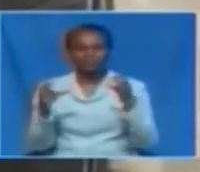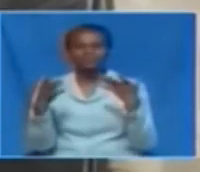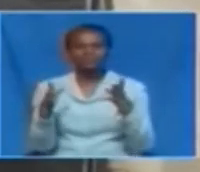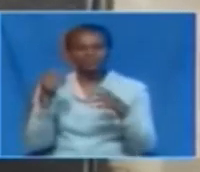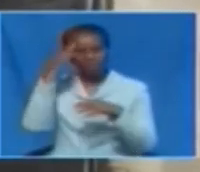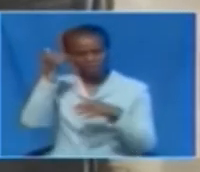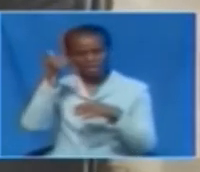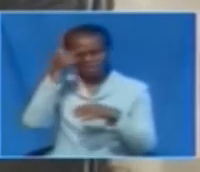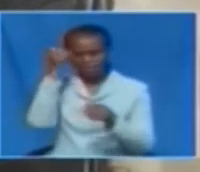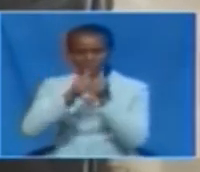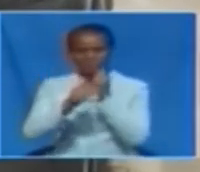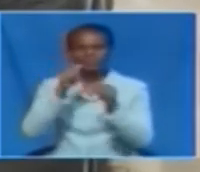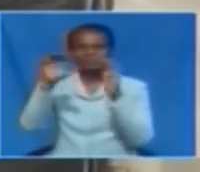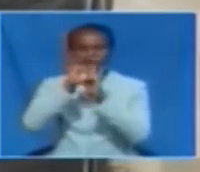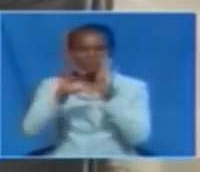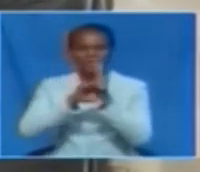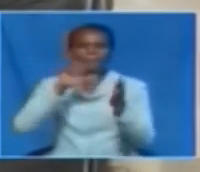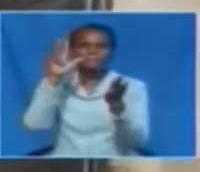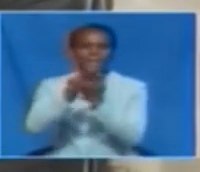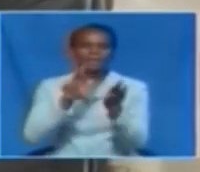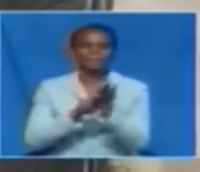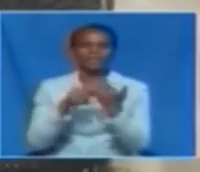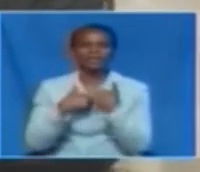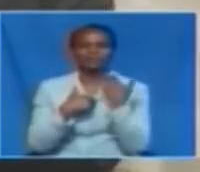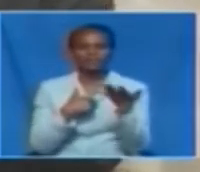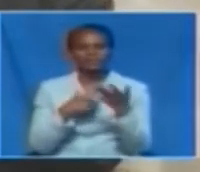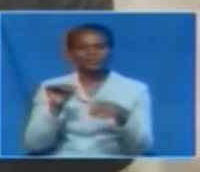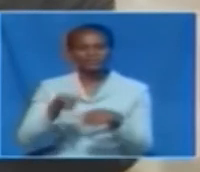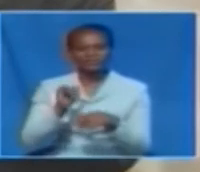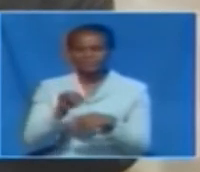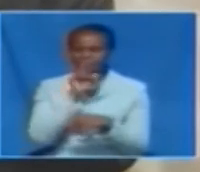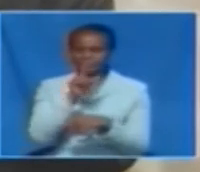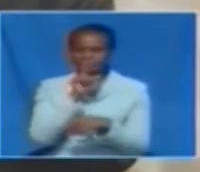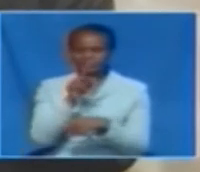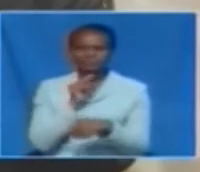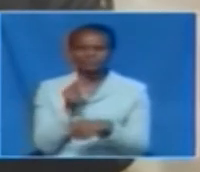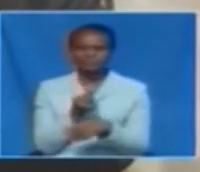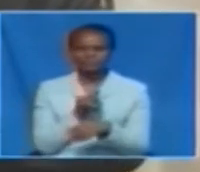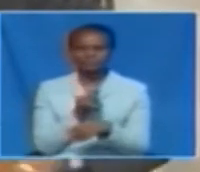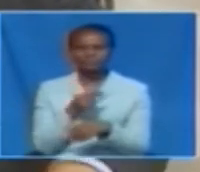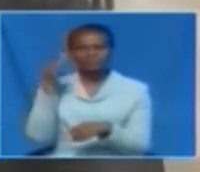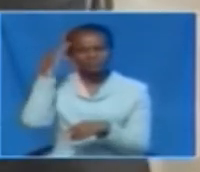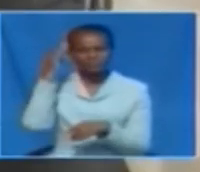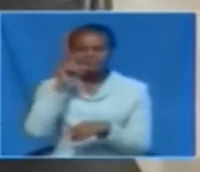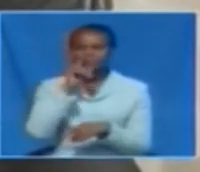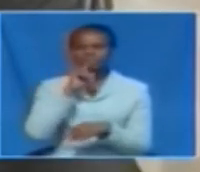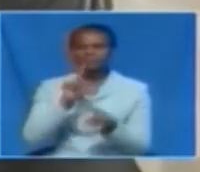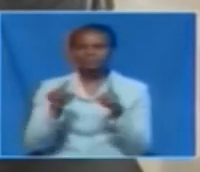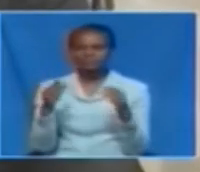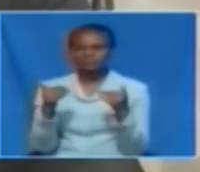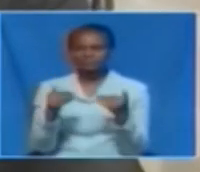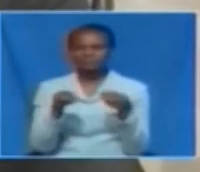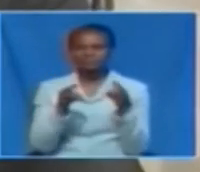the constitution that has come in place. And so, yes, we are considering this, but only to the